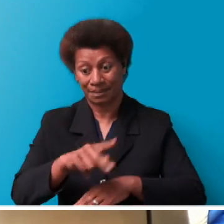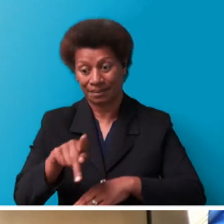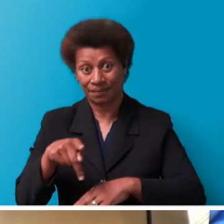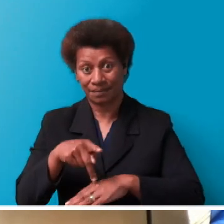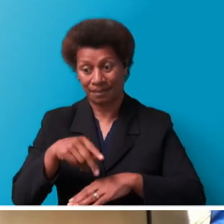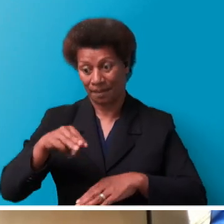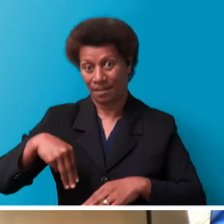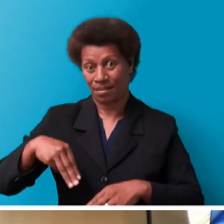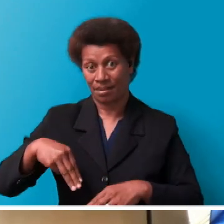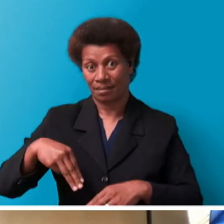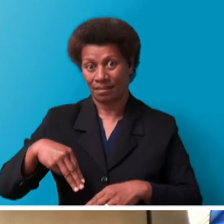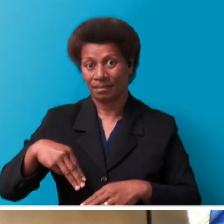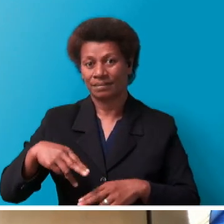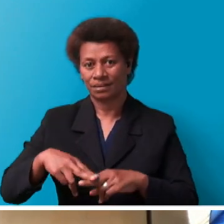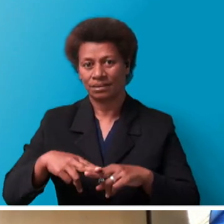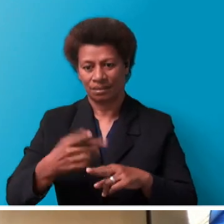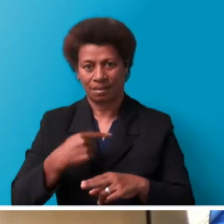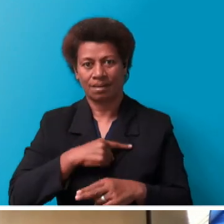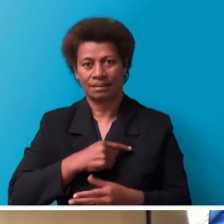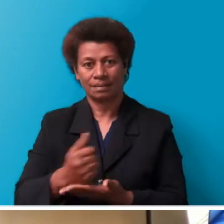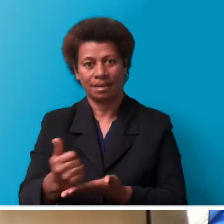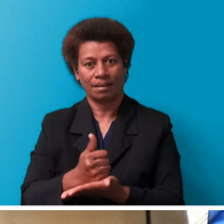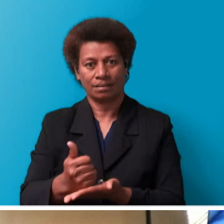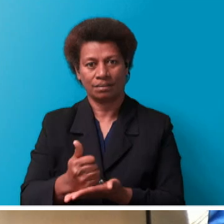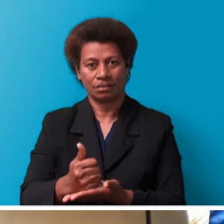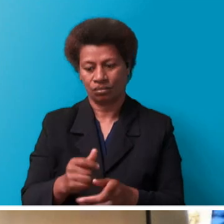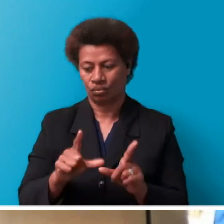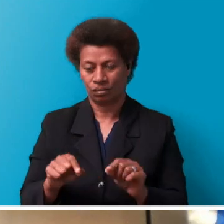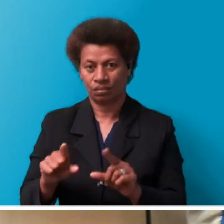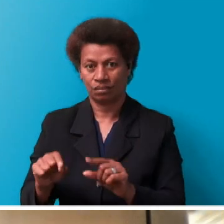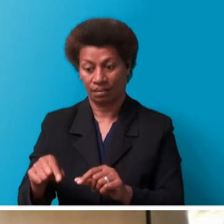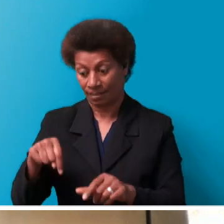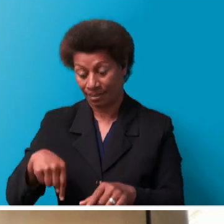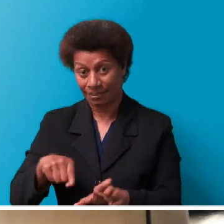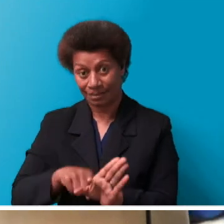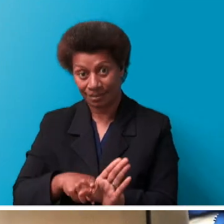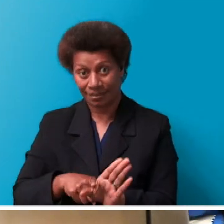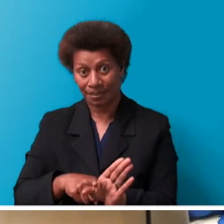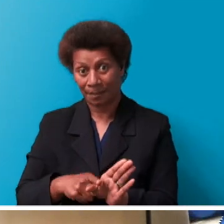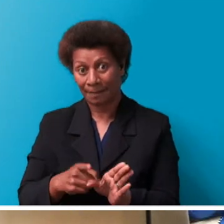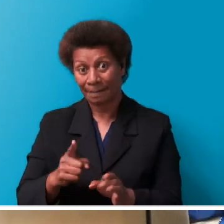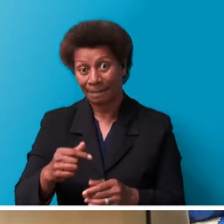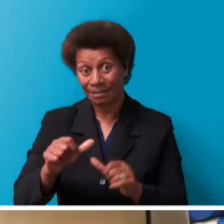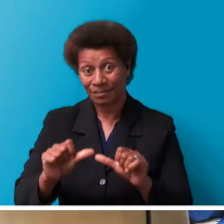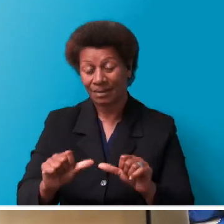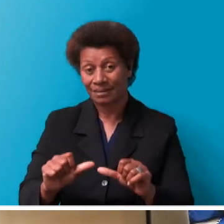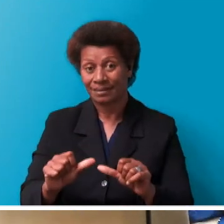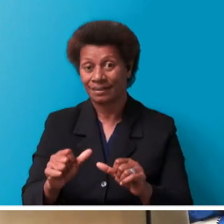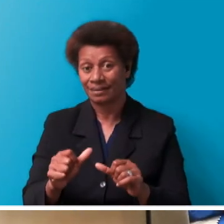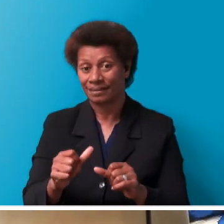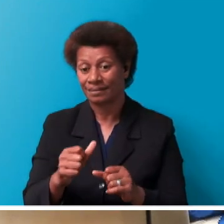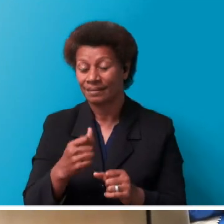have turned words into action. This year, His Excellency's address